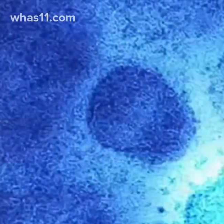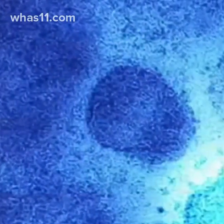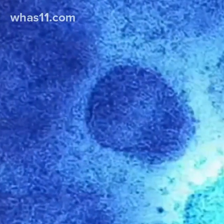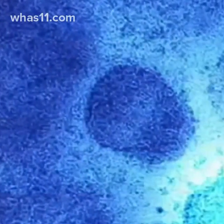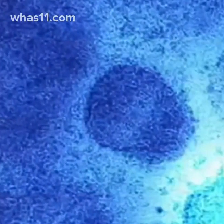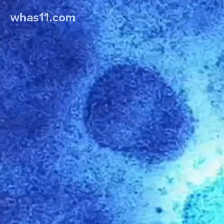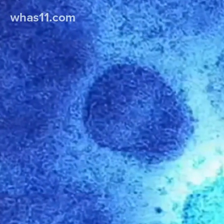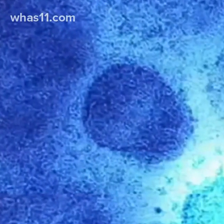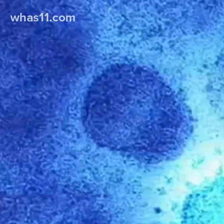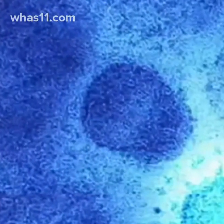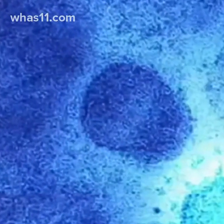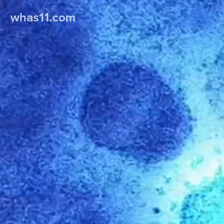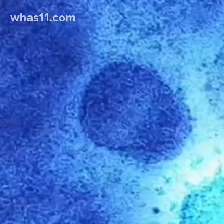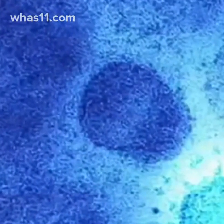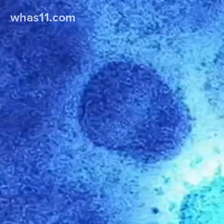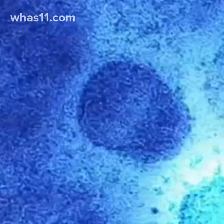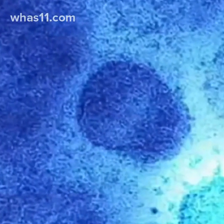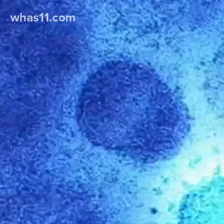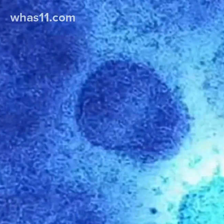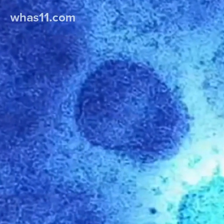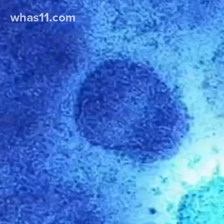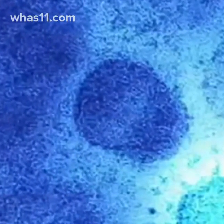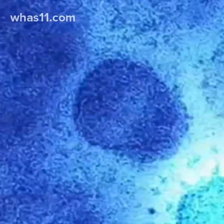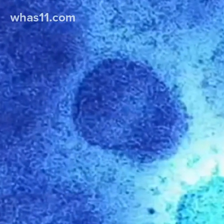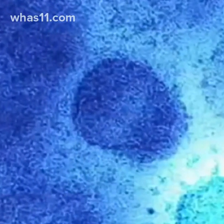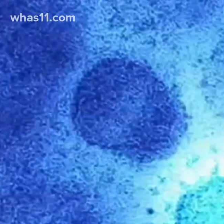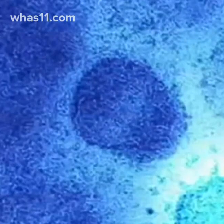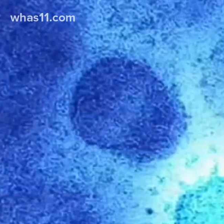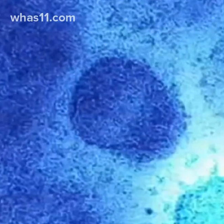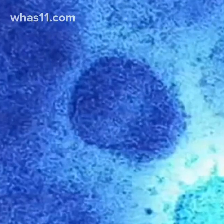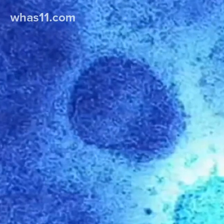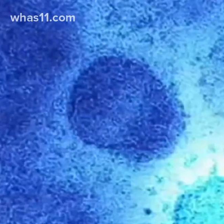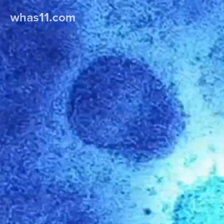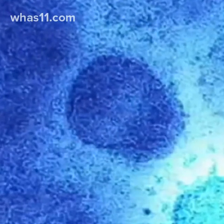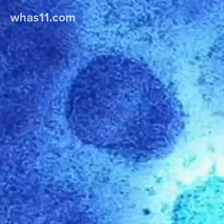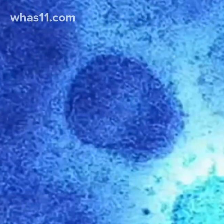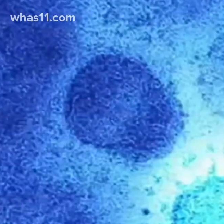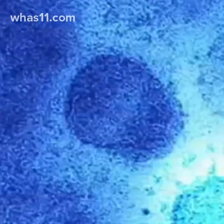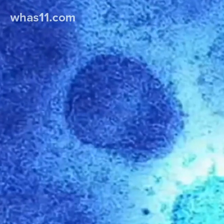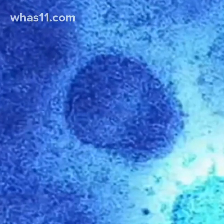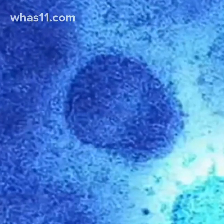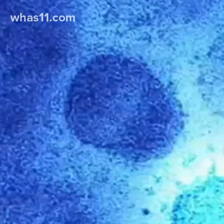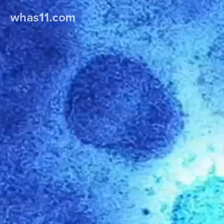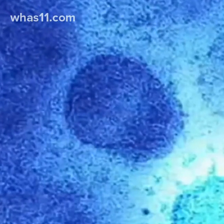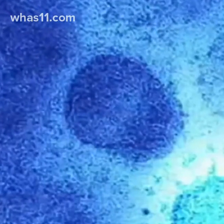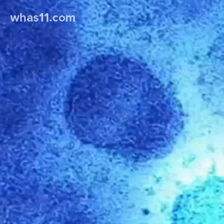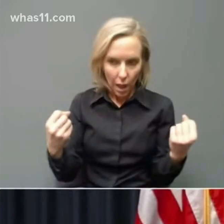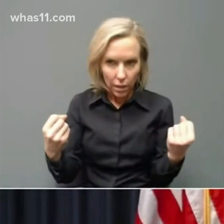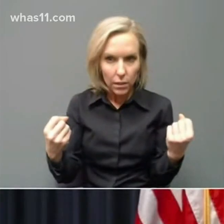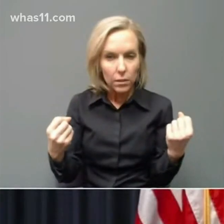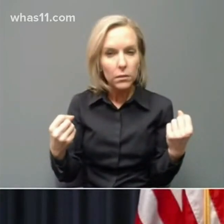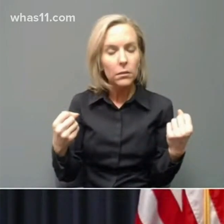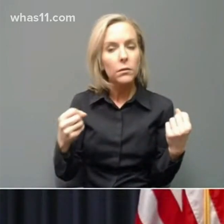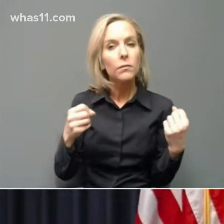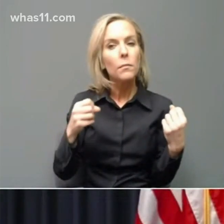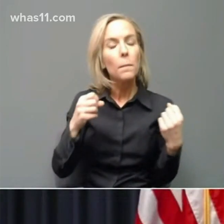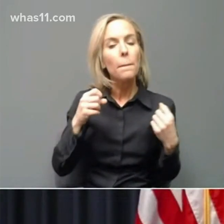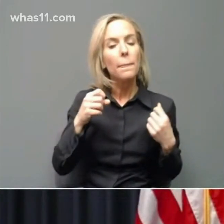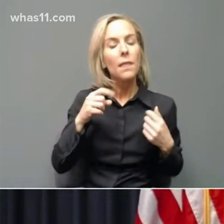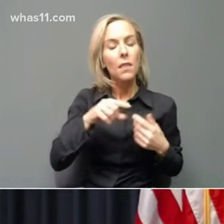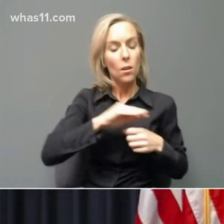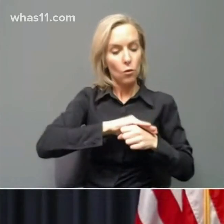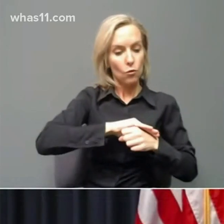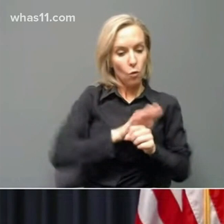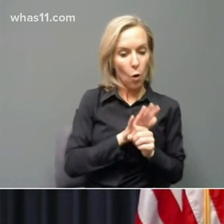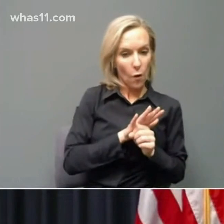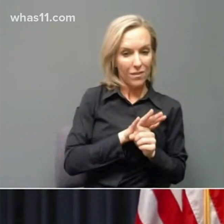if you get it, but it is more contagious. That means it could lead to more deaths simply because there could be more cases. The more we